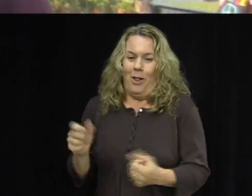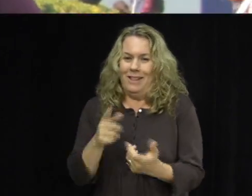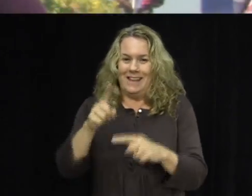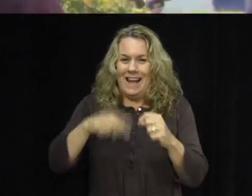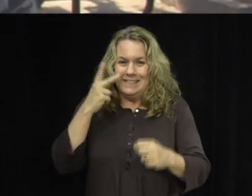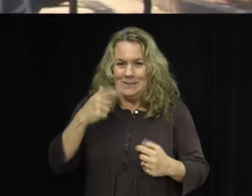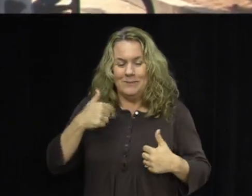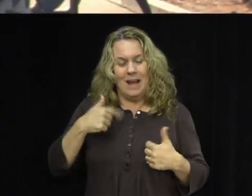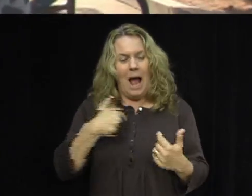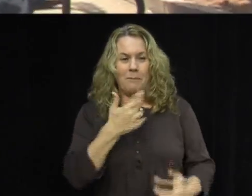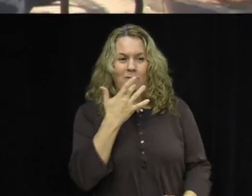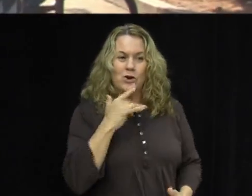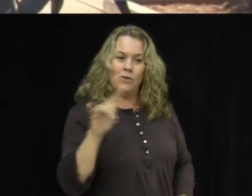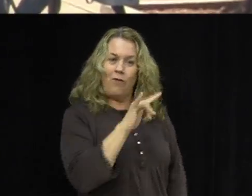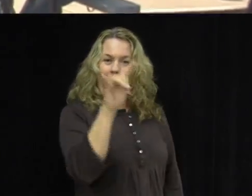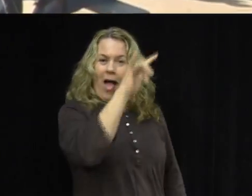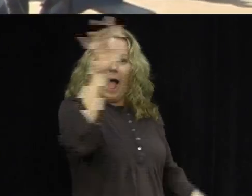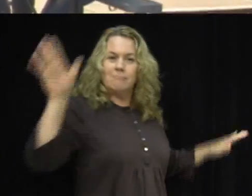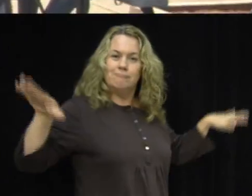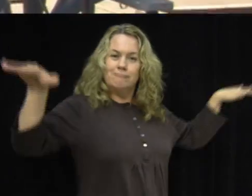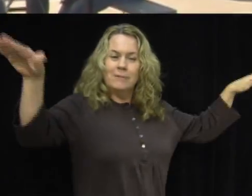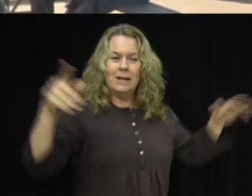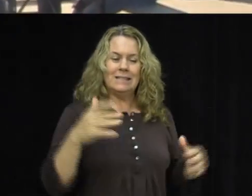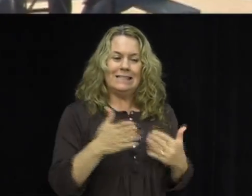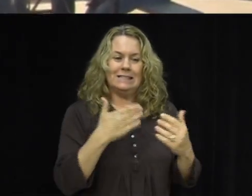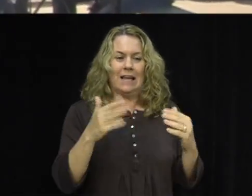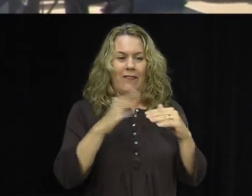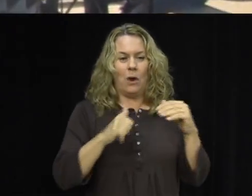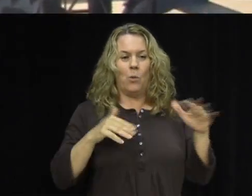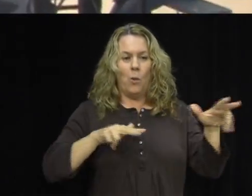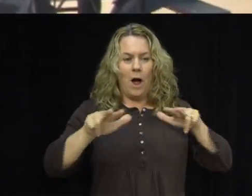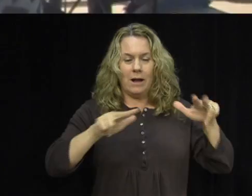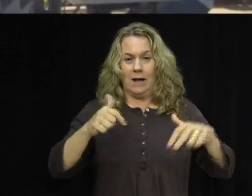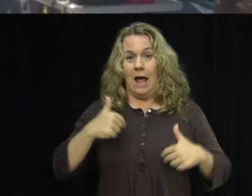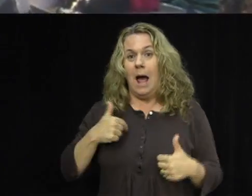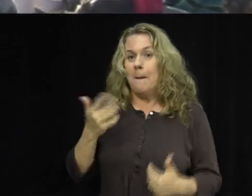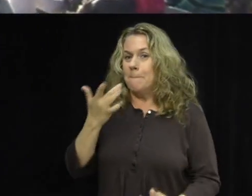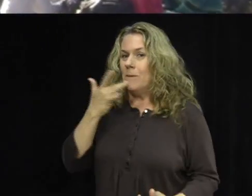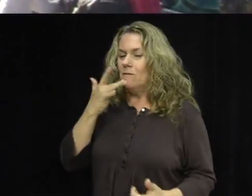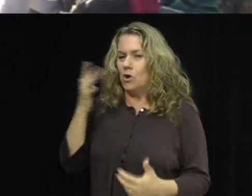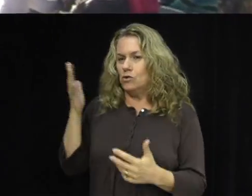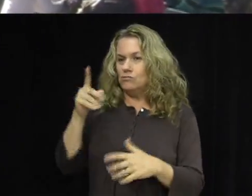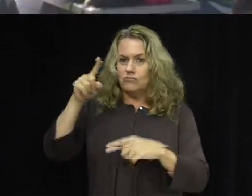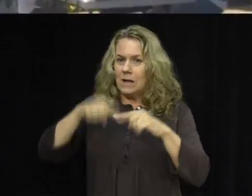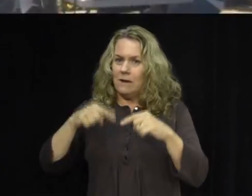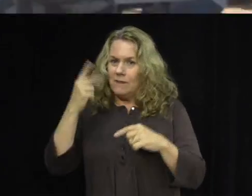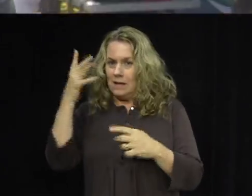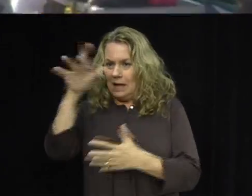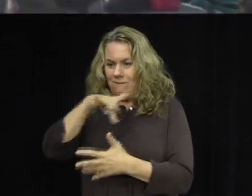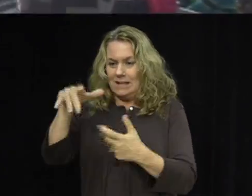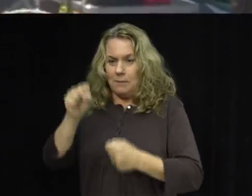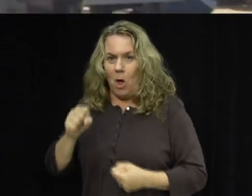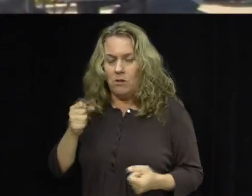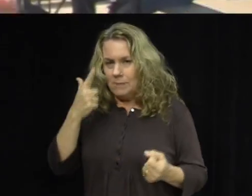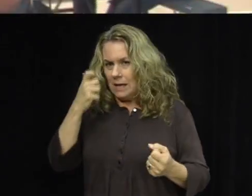walking. I would rather be invisible because I would want to be able to creep up on